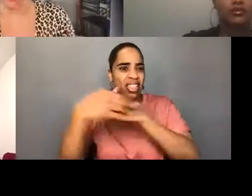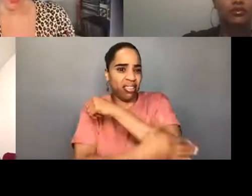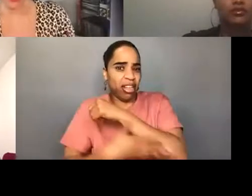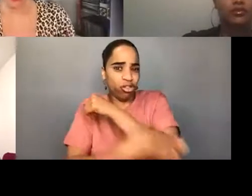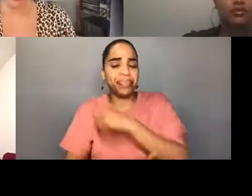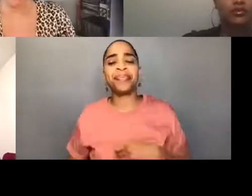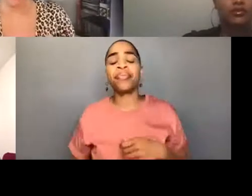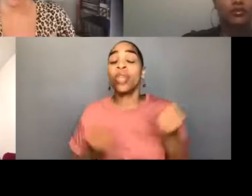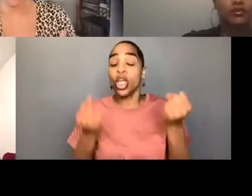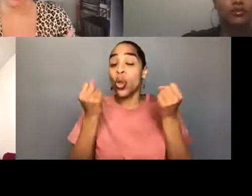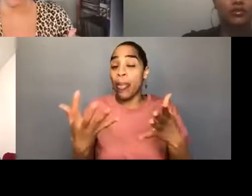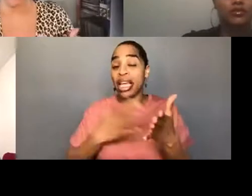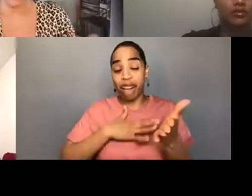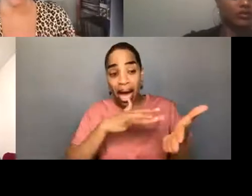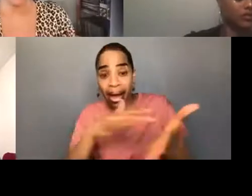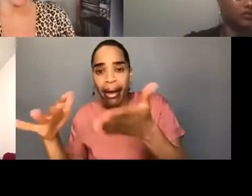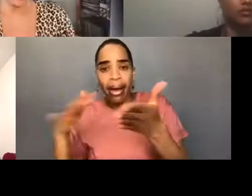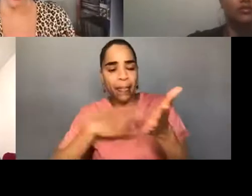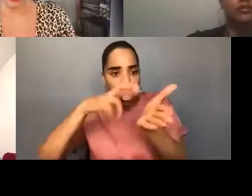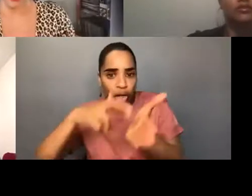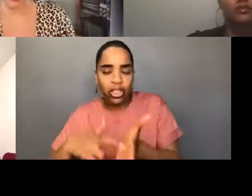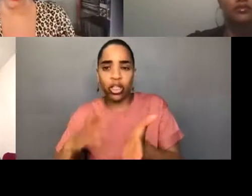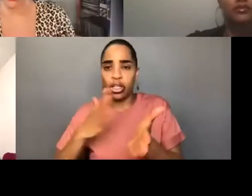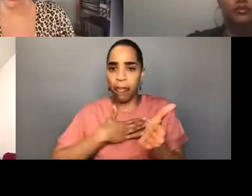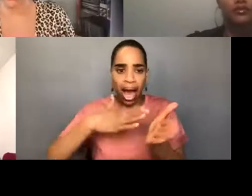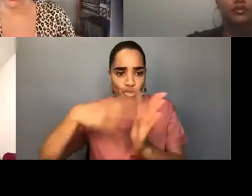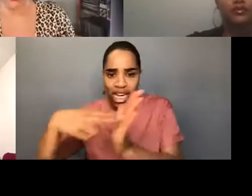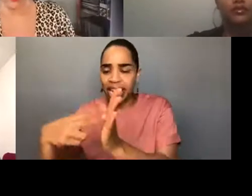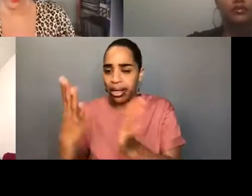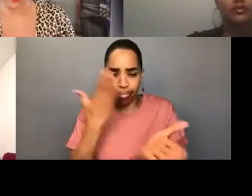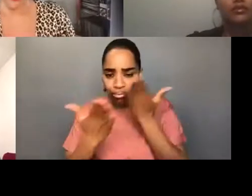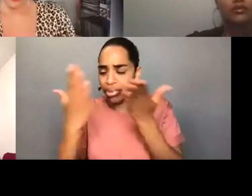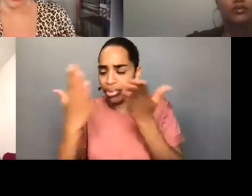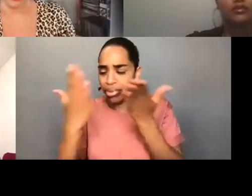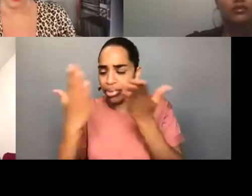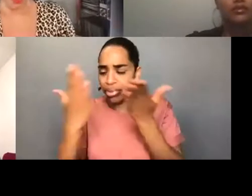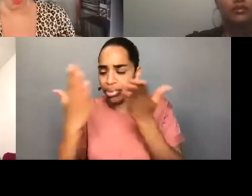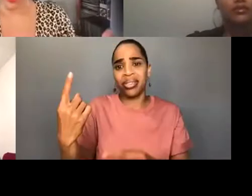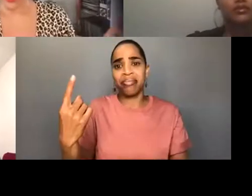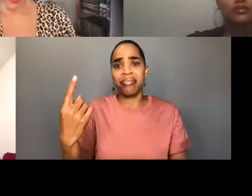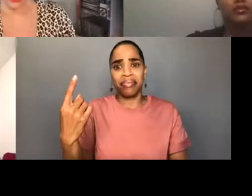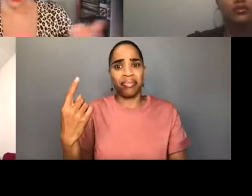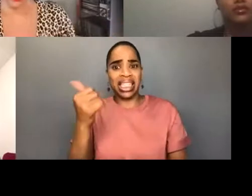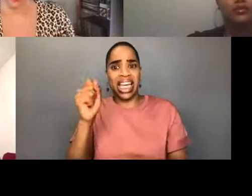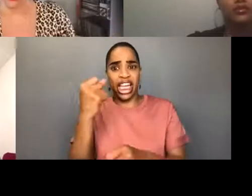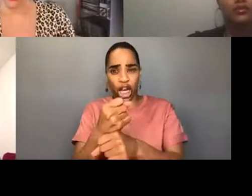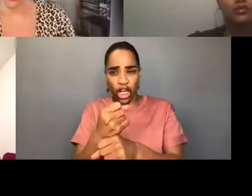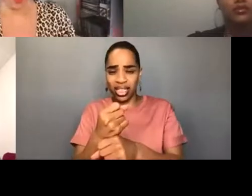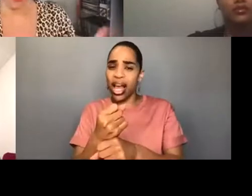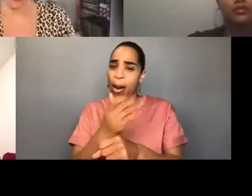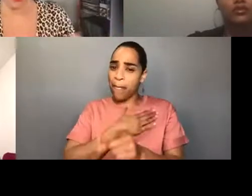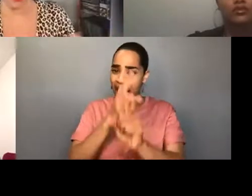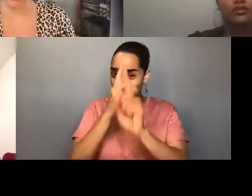a lot of my work, particularly in the last 10 years, was trying to prove that the architecture of